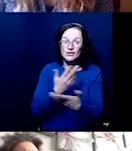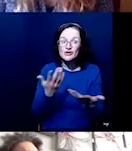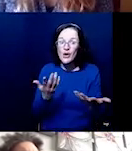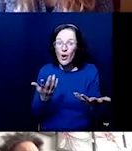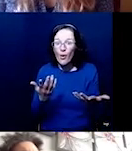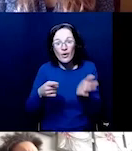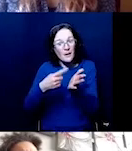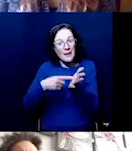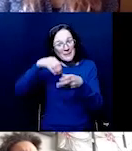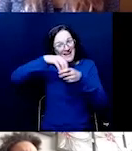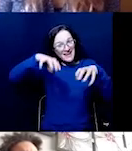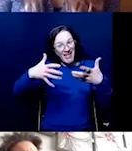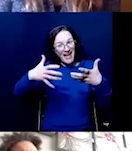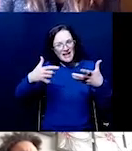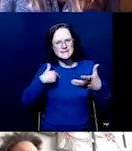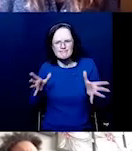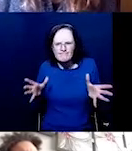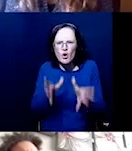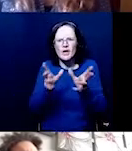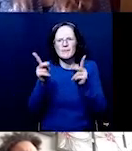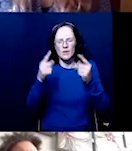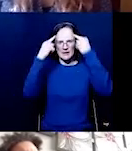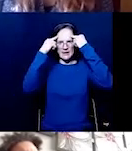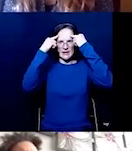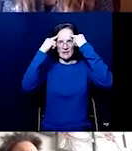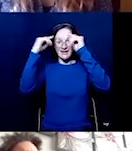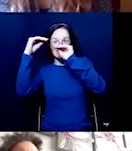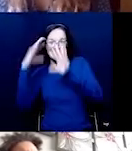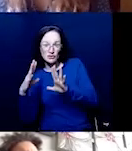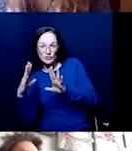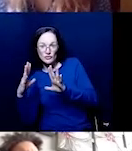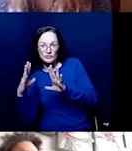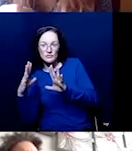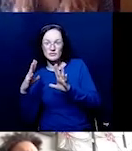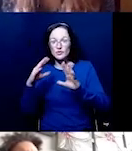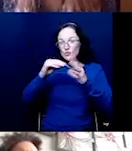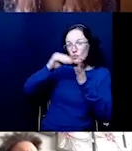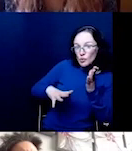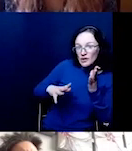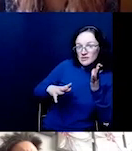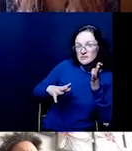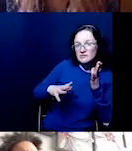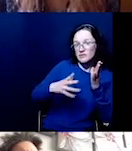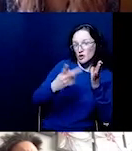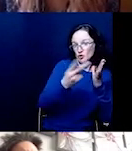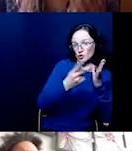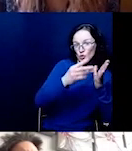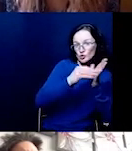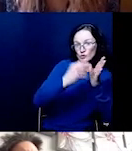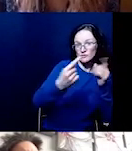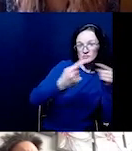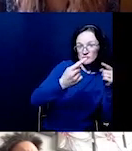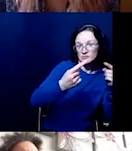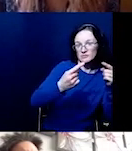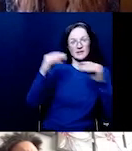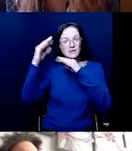in the classroom, between teachers and students, between students and other students, between students and administrators, and commit themselves